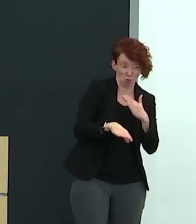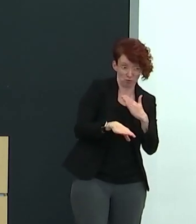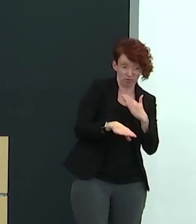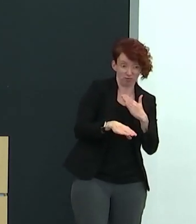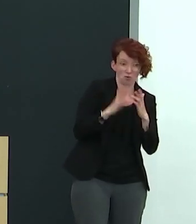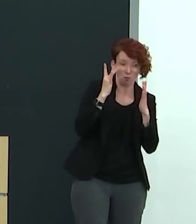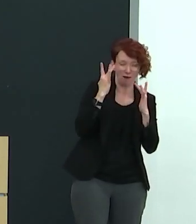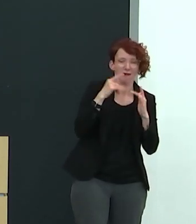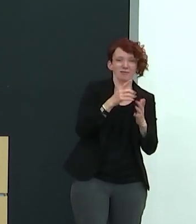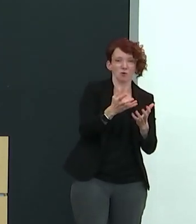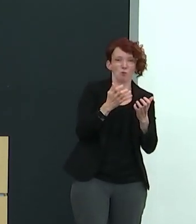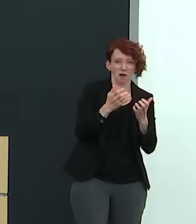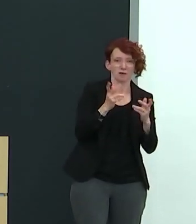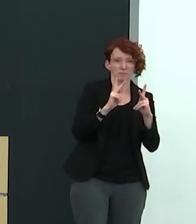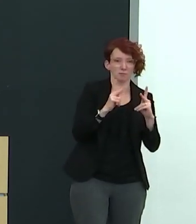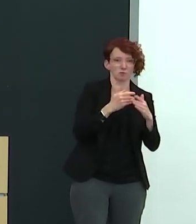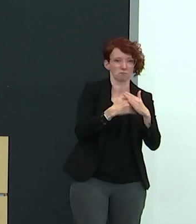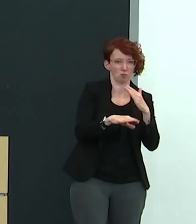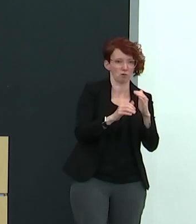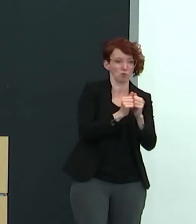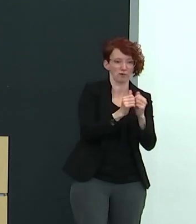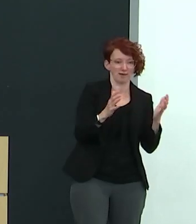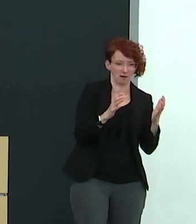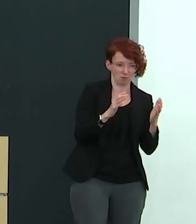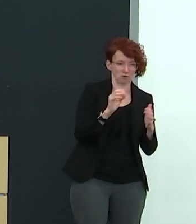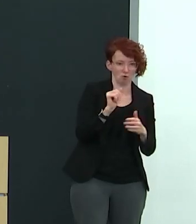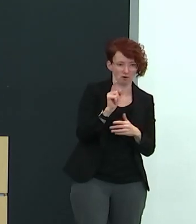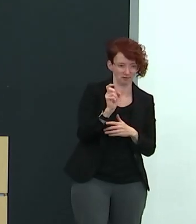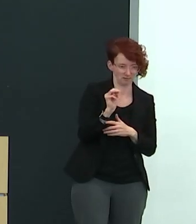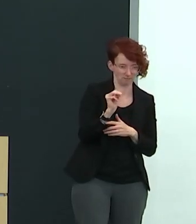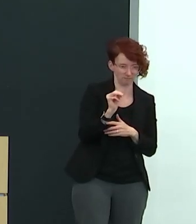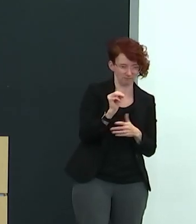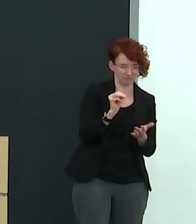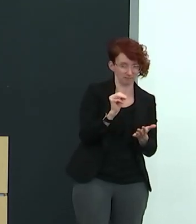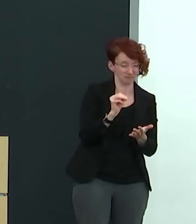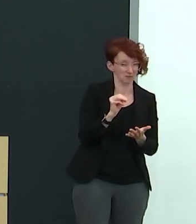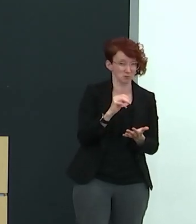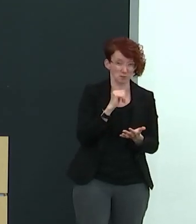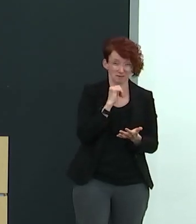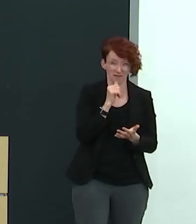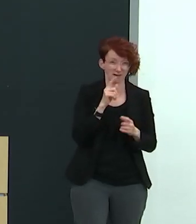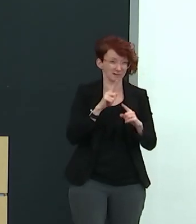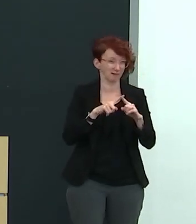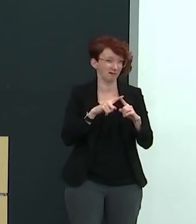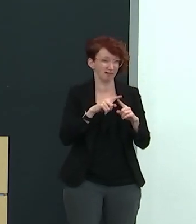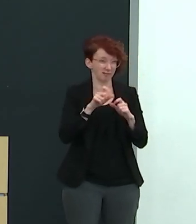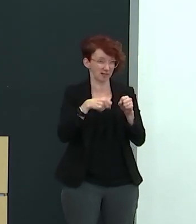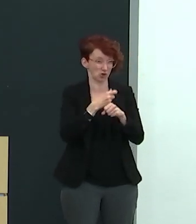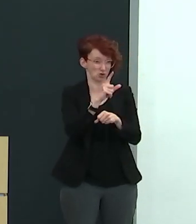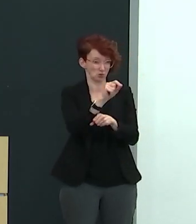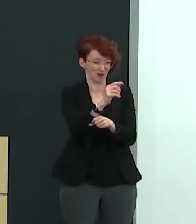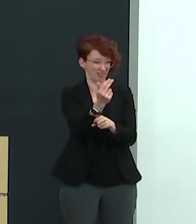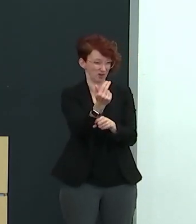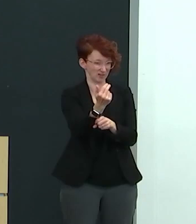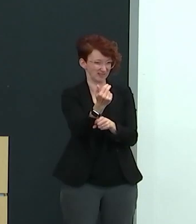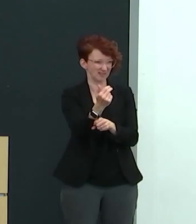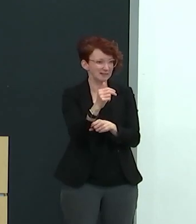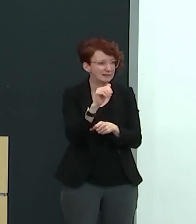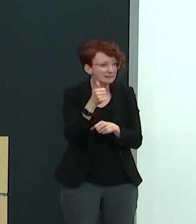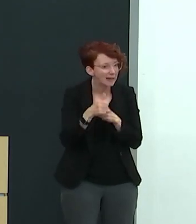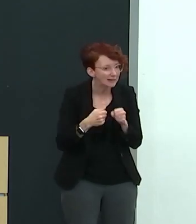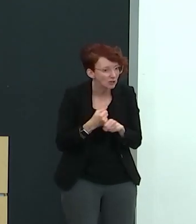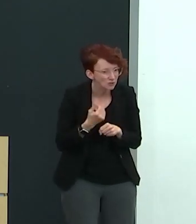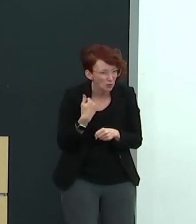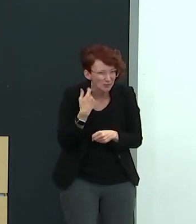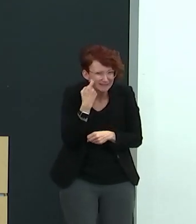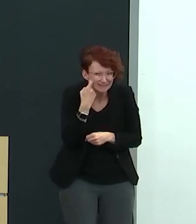that children were not born with the condition. It was not until 2013, just 10 years